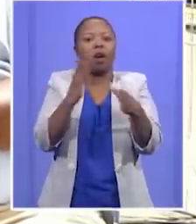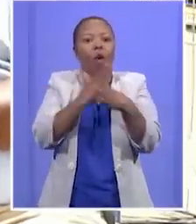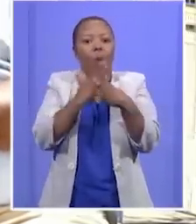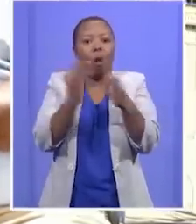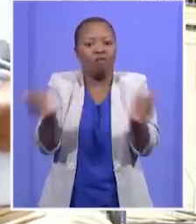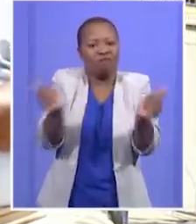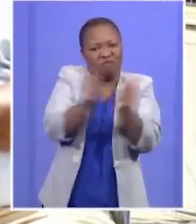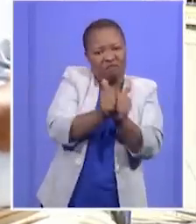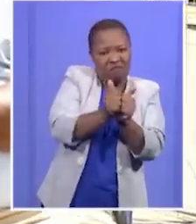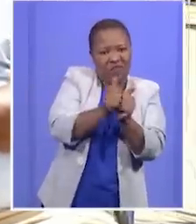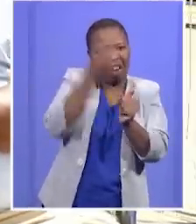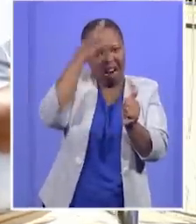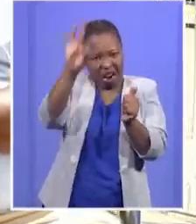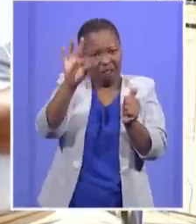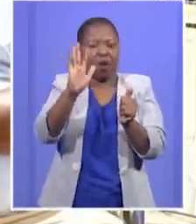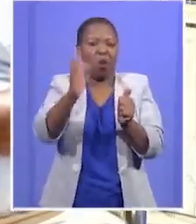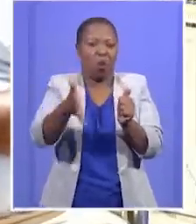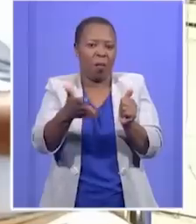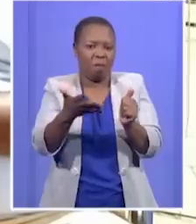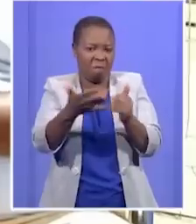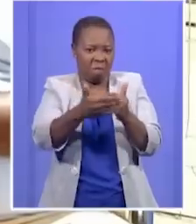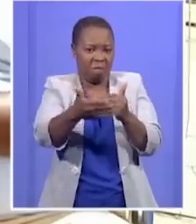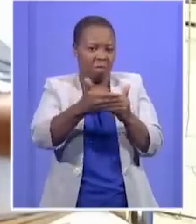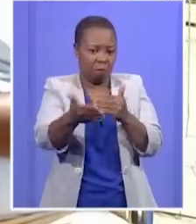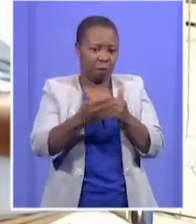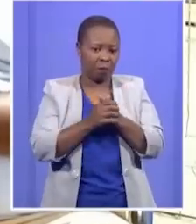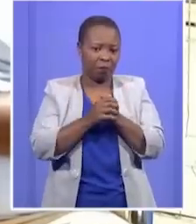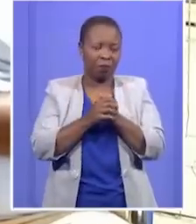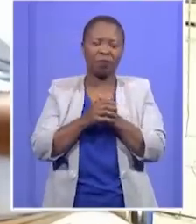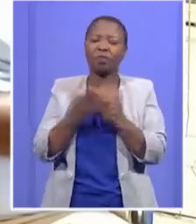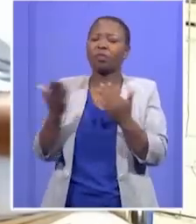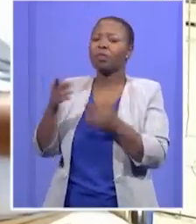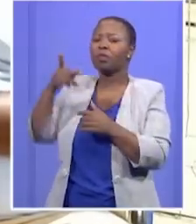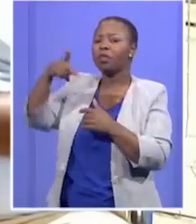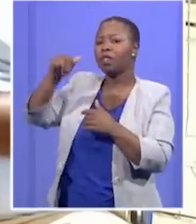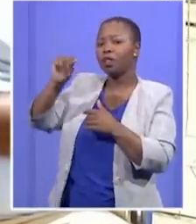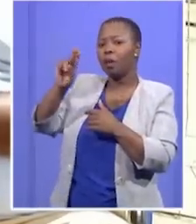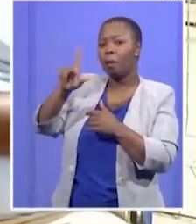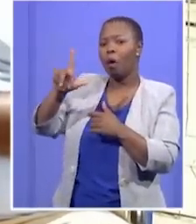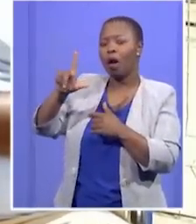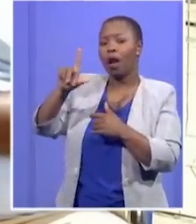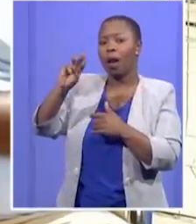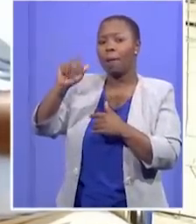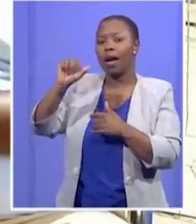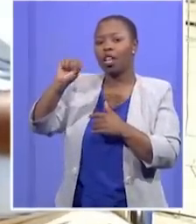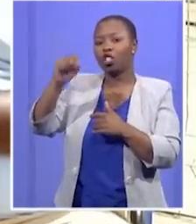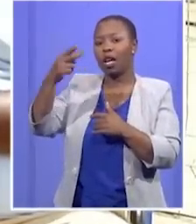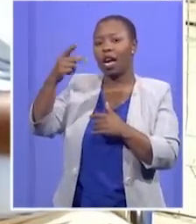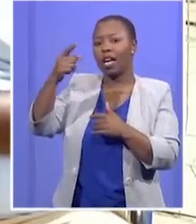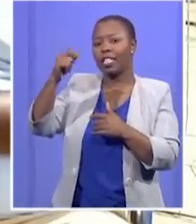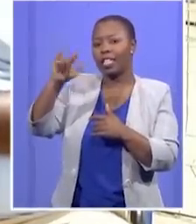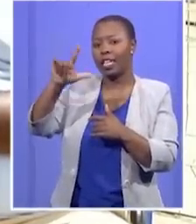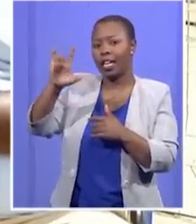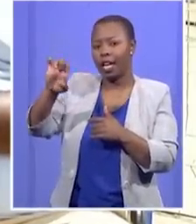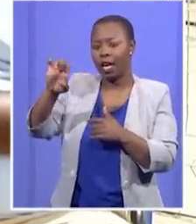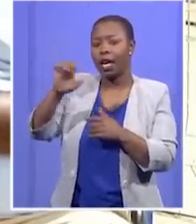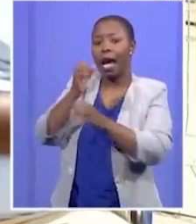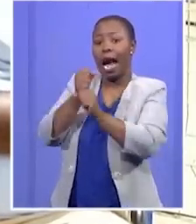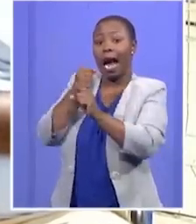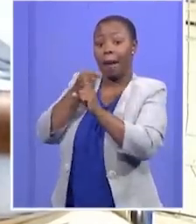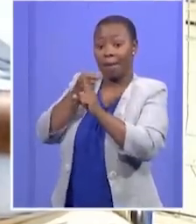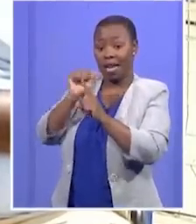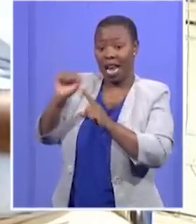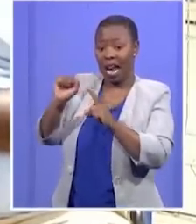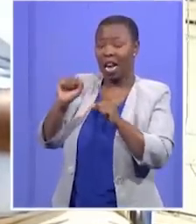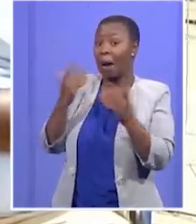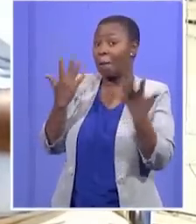Paul Mashatile's campaign? He does seem to be the one who may actually be